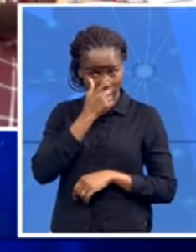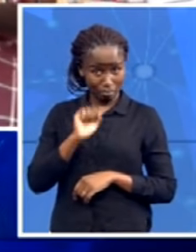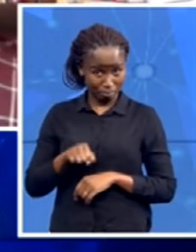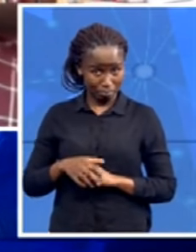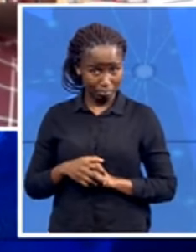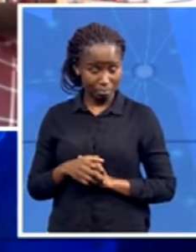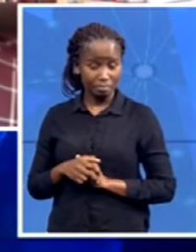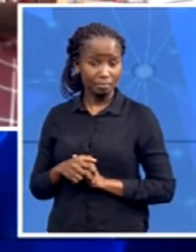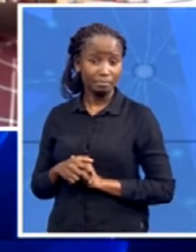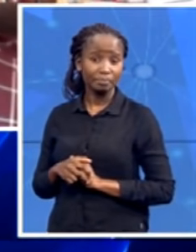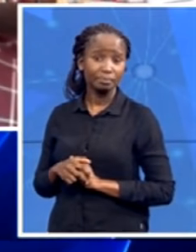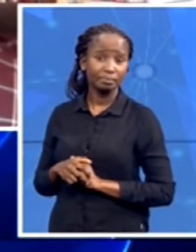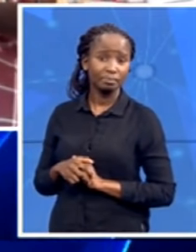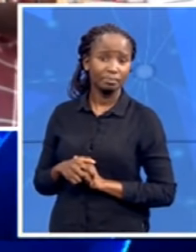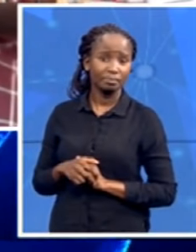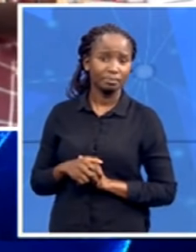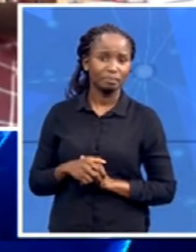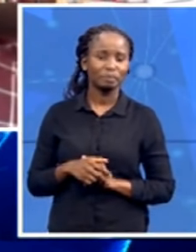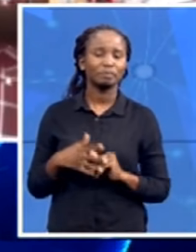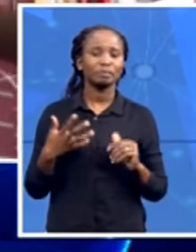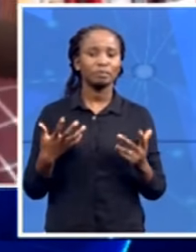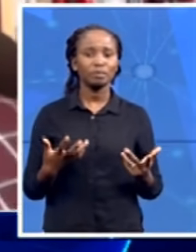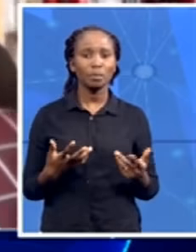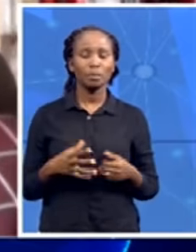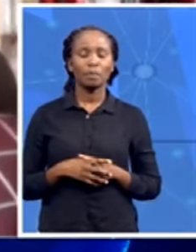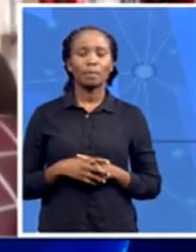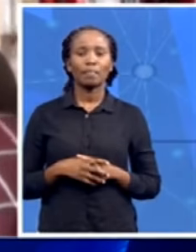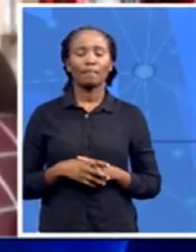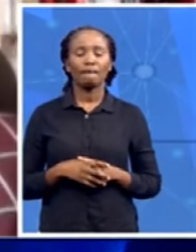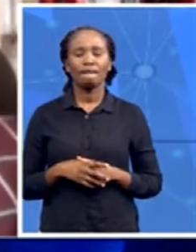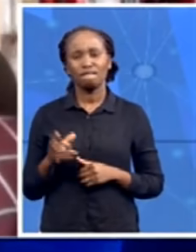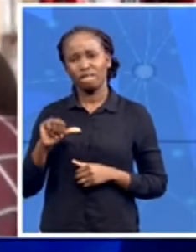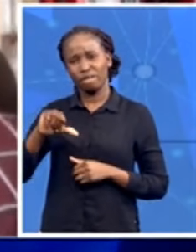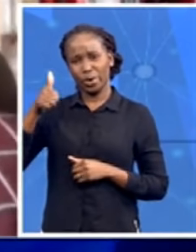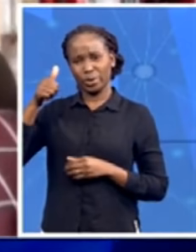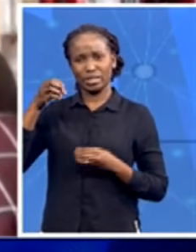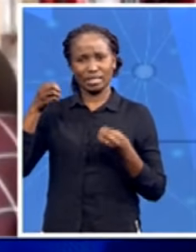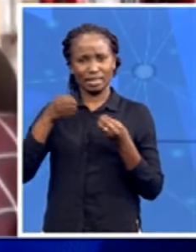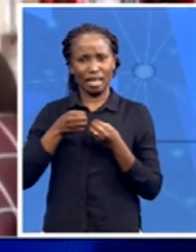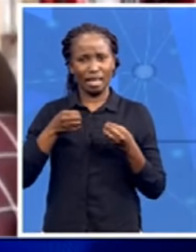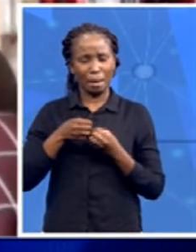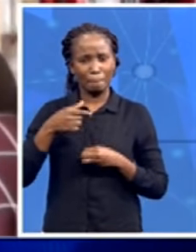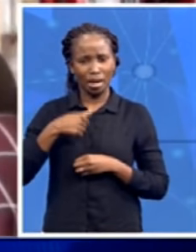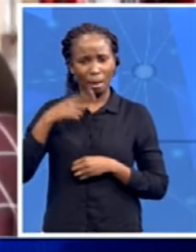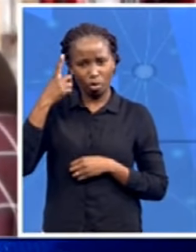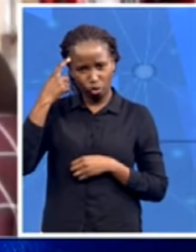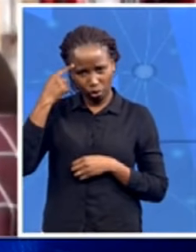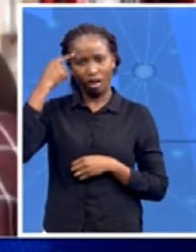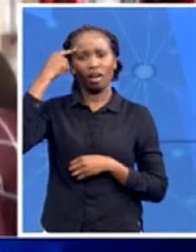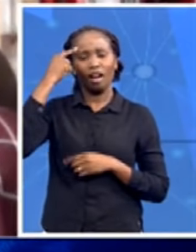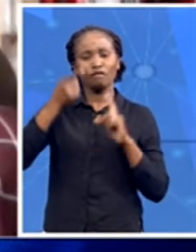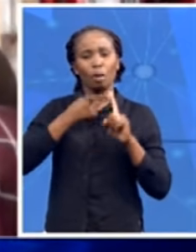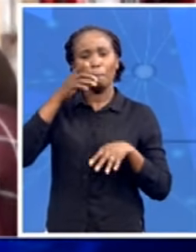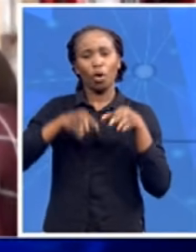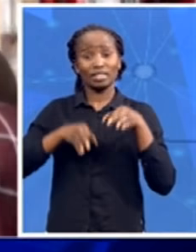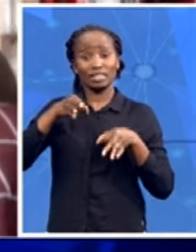The first thing that comes to the mind of any politician is power. Because if